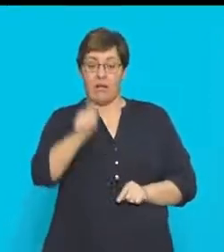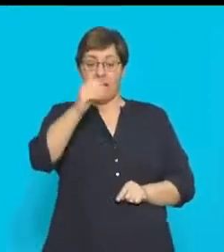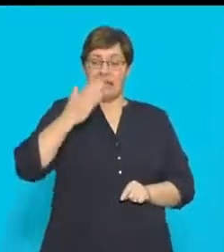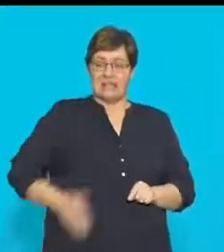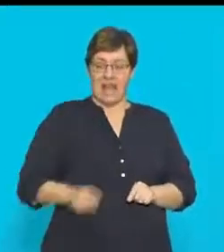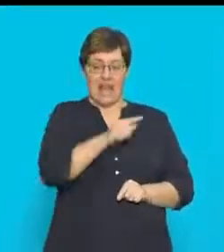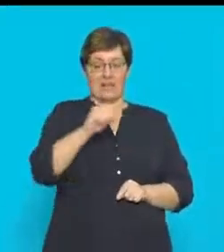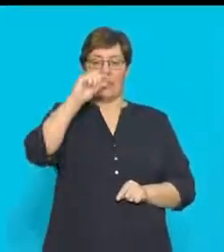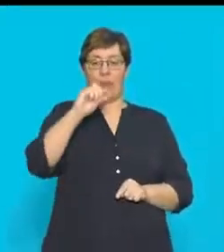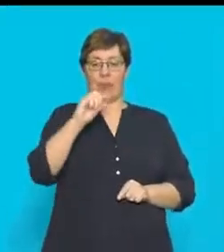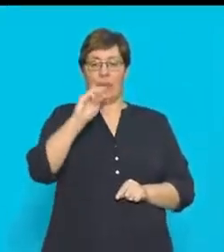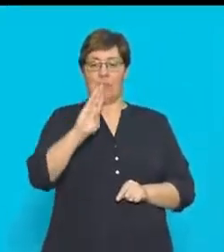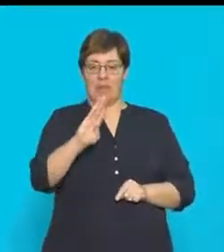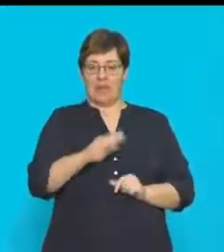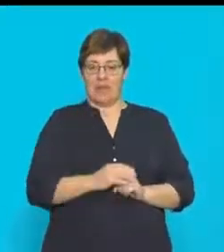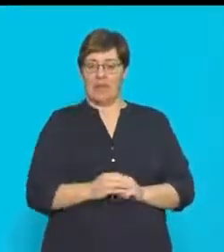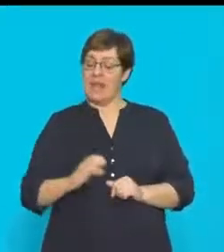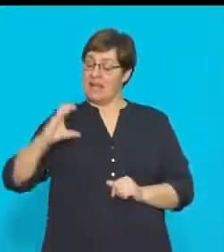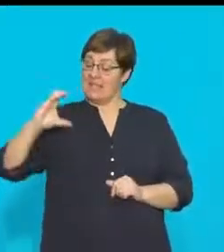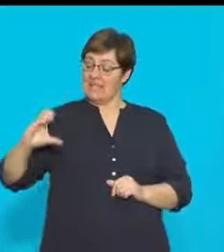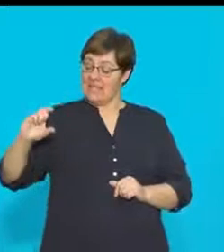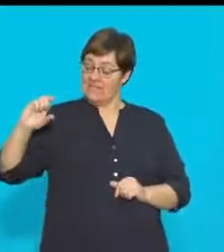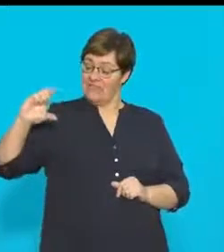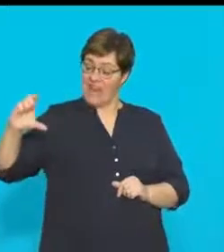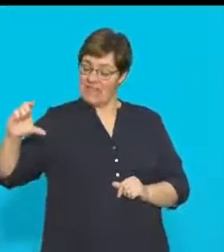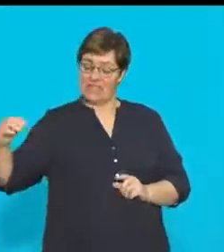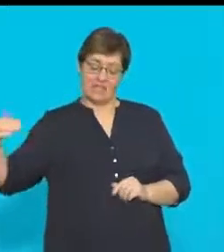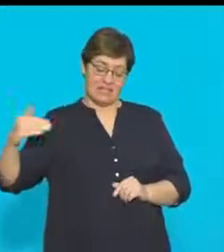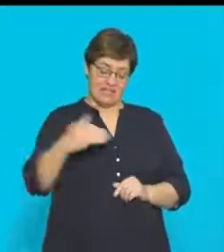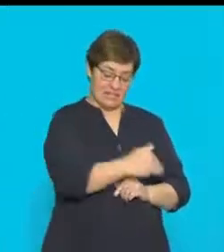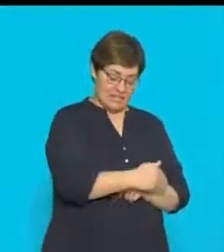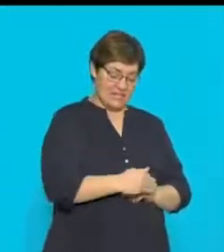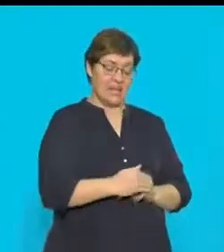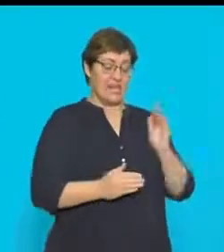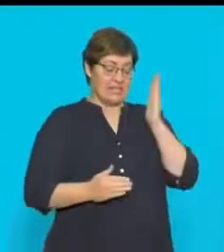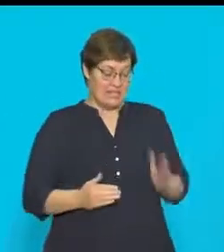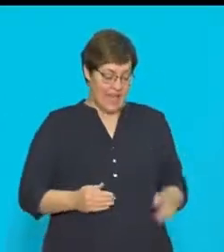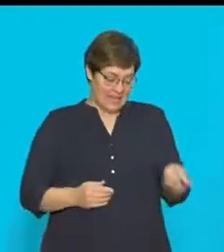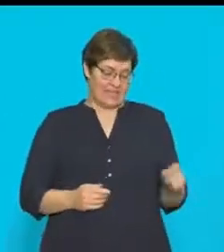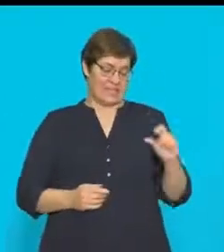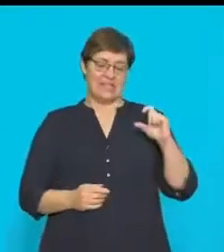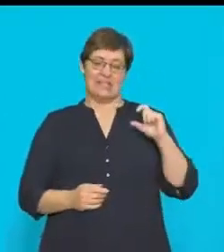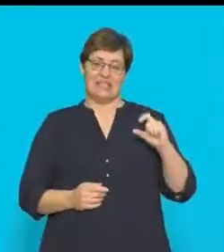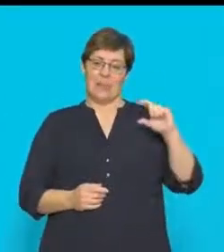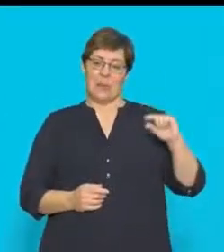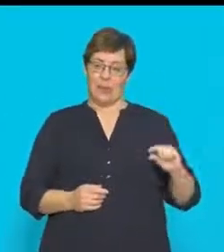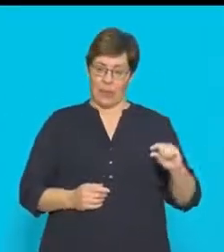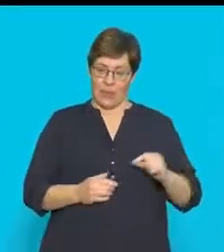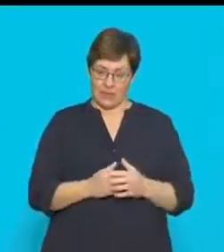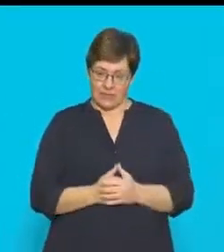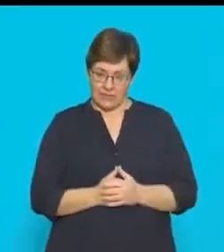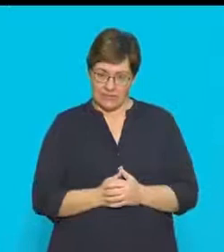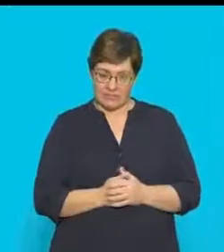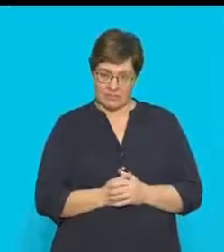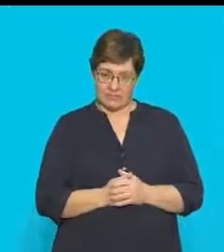Okay, and when we have uppercase B, the side directly across it will be labeled with a lowercase letter